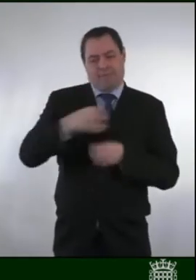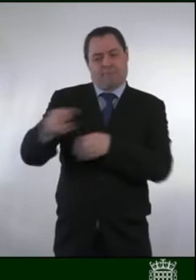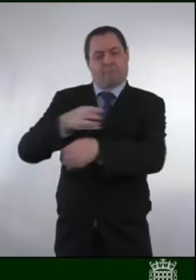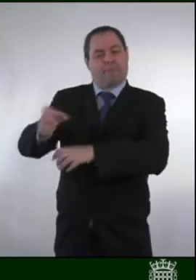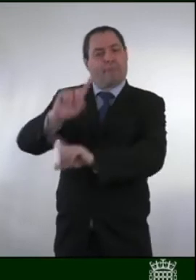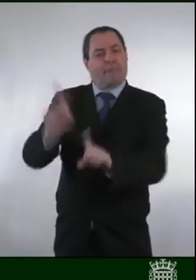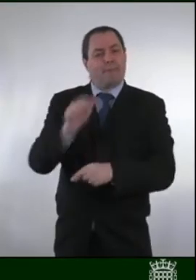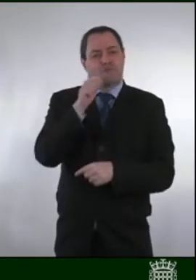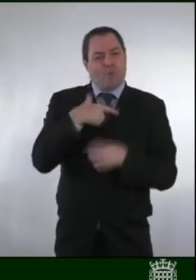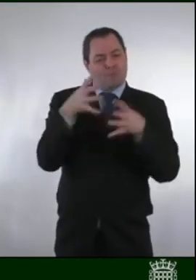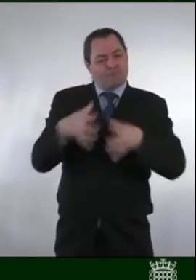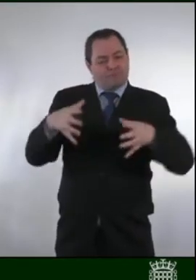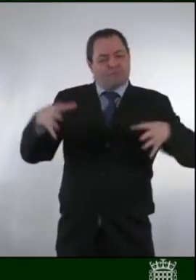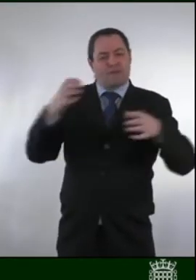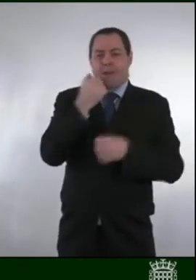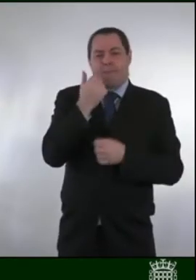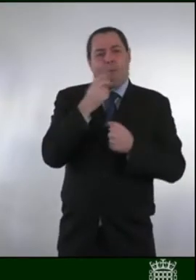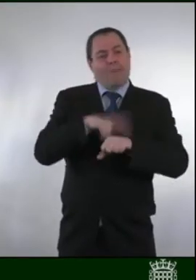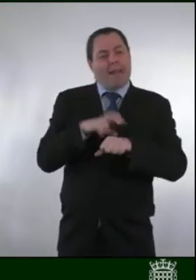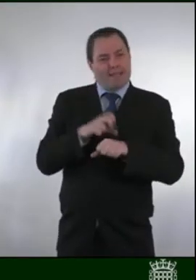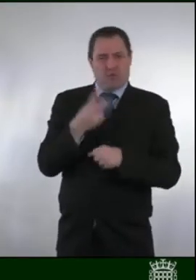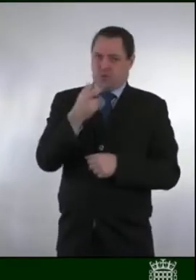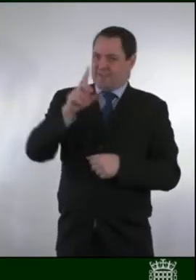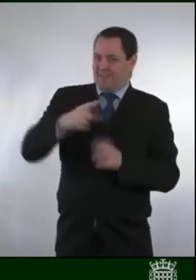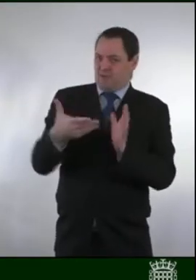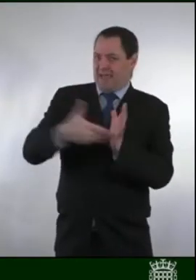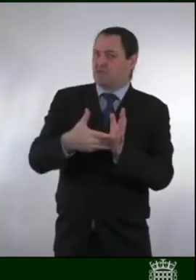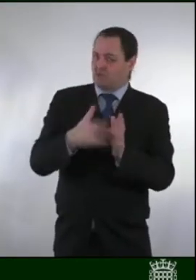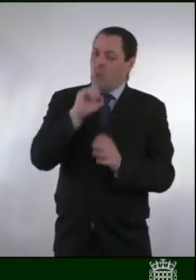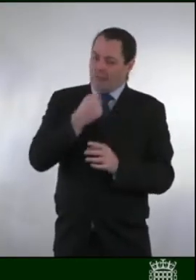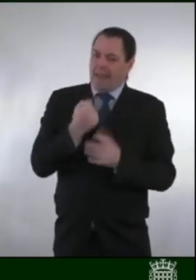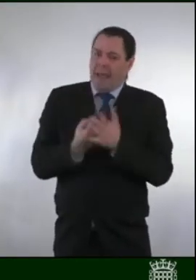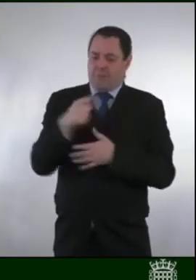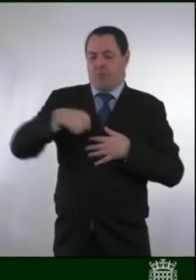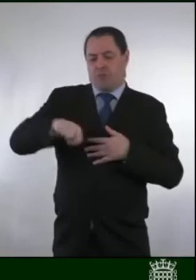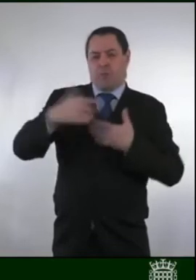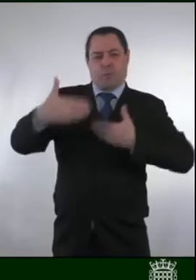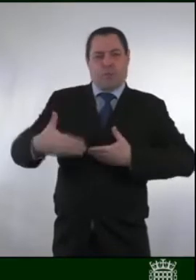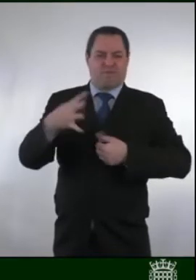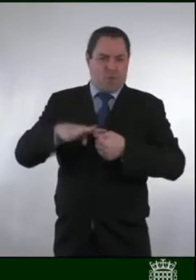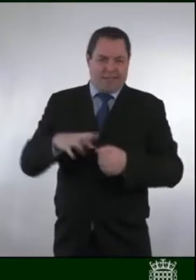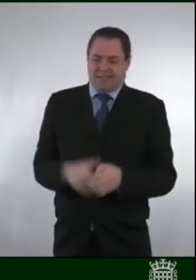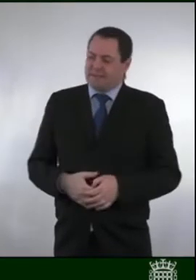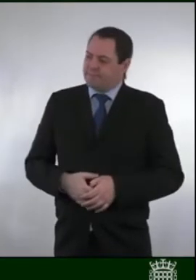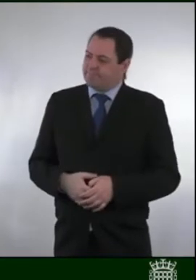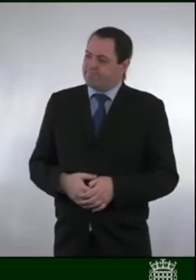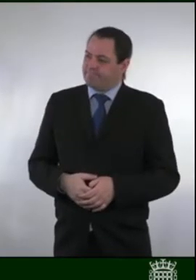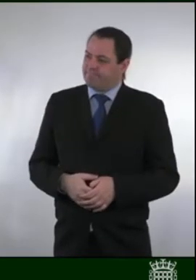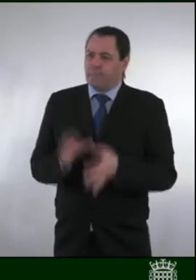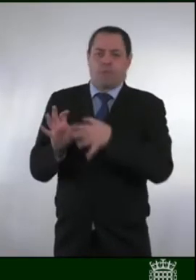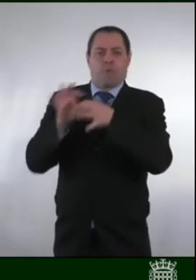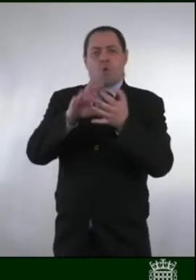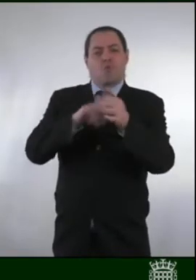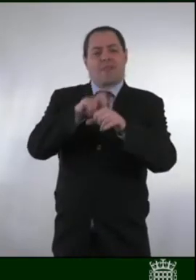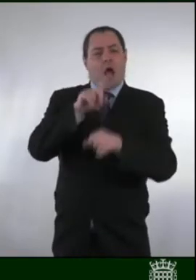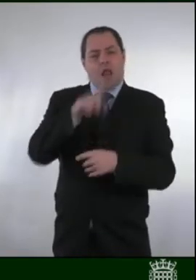we are delivering, Mr. Speaker, on our commitment to have 20,000 more police over the lifetime of this Parliament. Let's head over to Northern Ireland with Claire Hanna. Claire